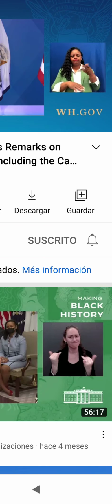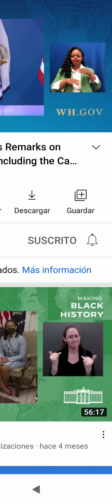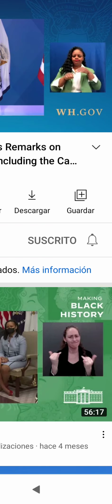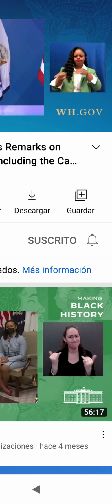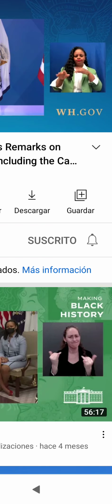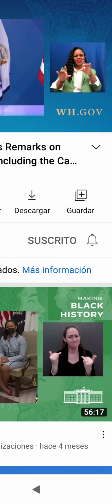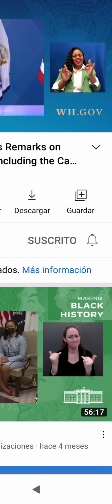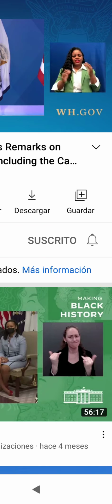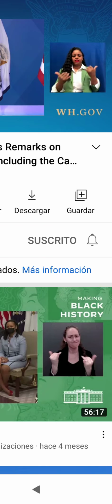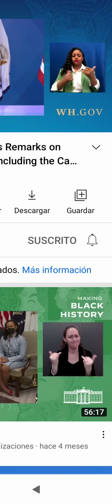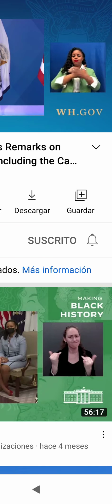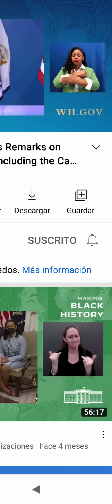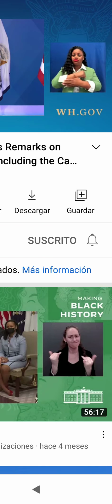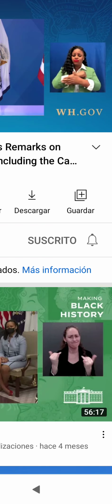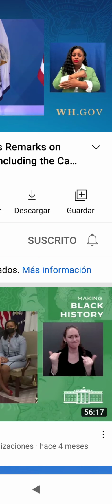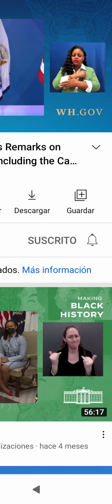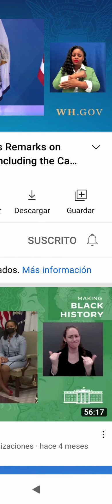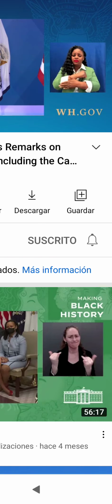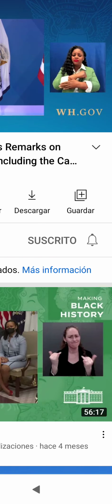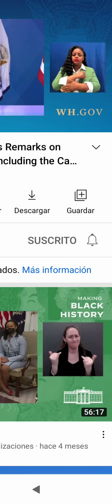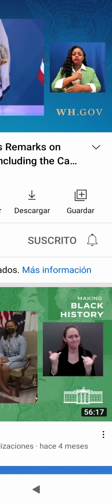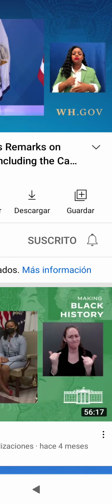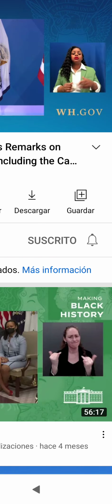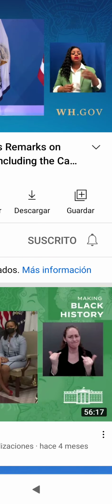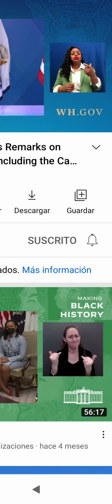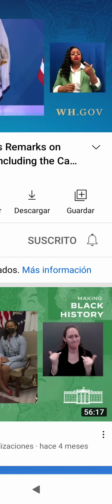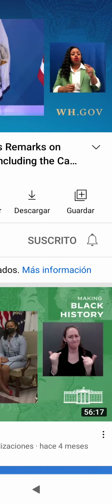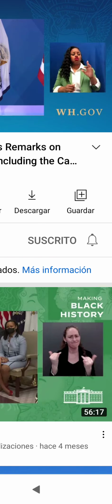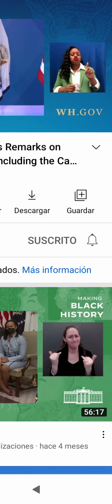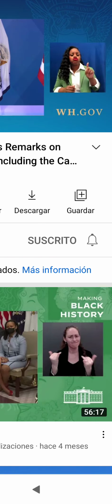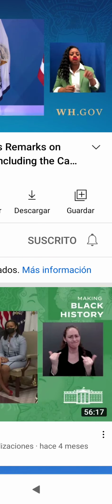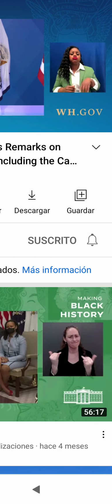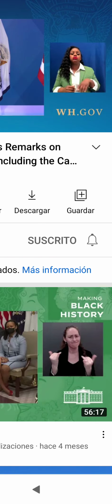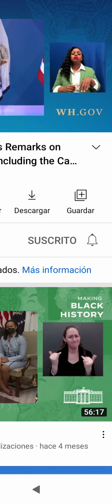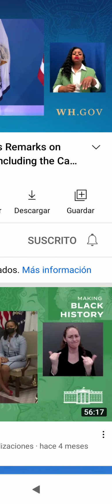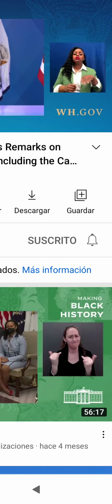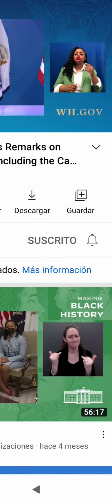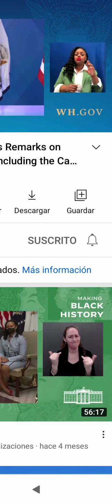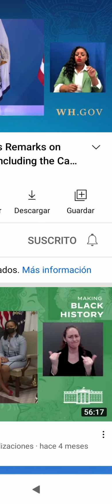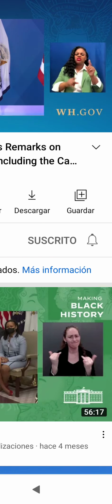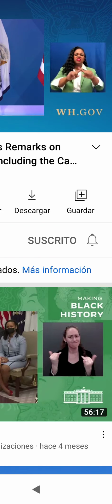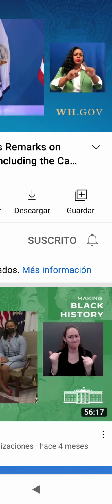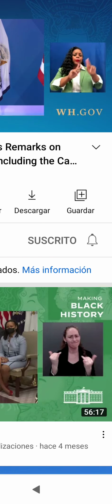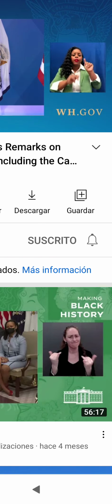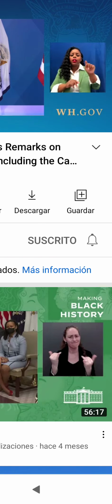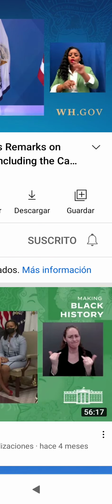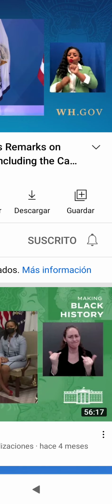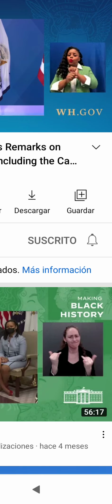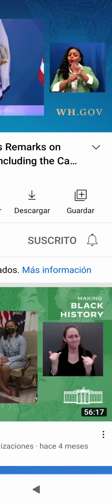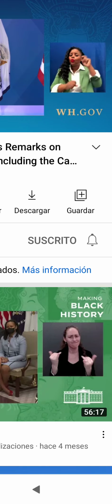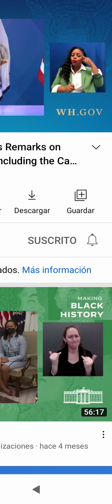Attorney General Garland, Secretary Cardona, colleagues from across the government and the HBC community, thank you for